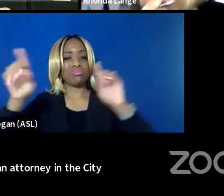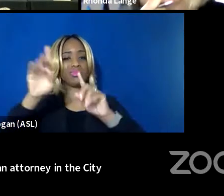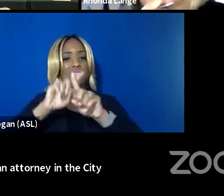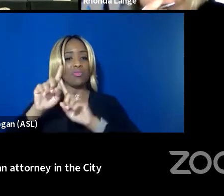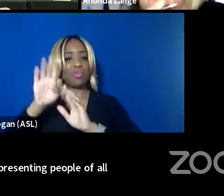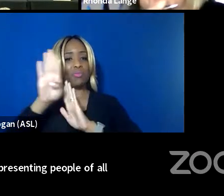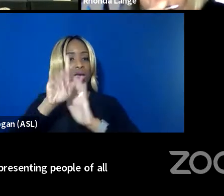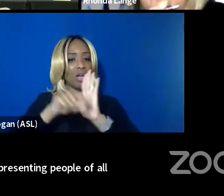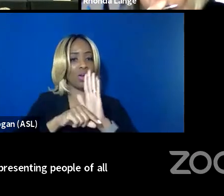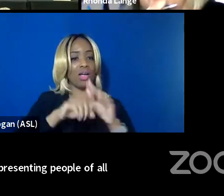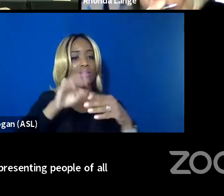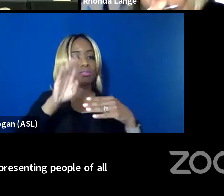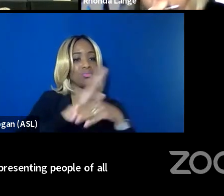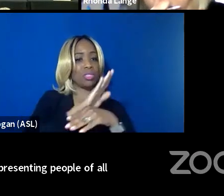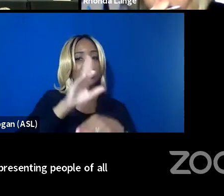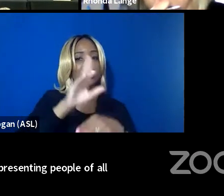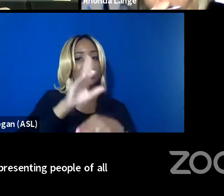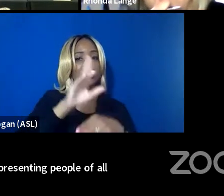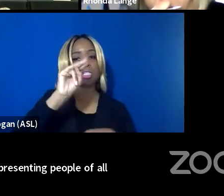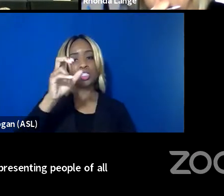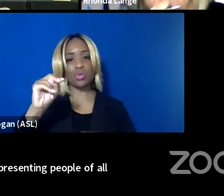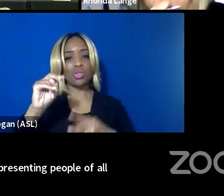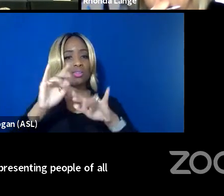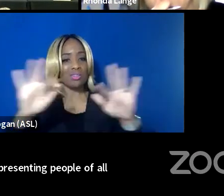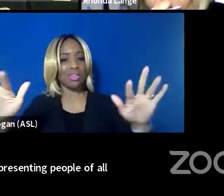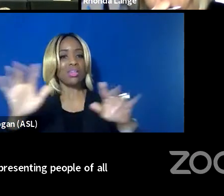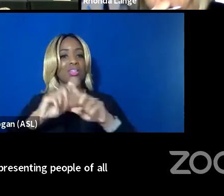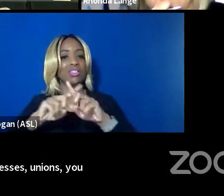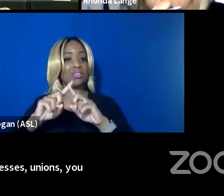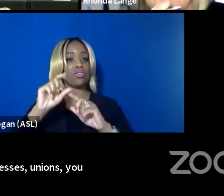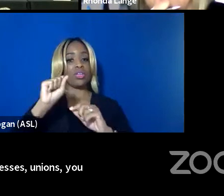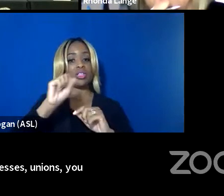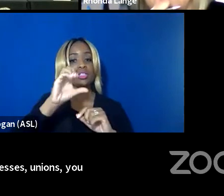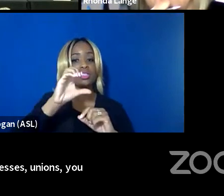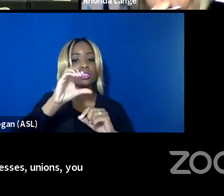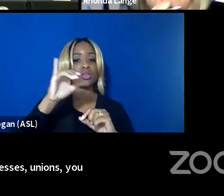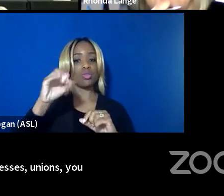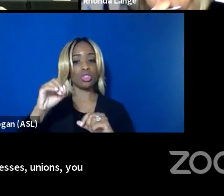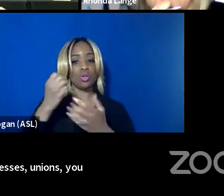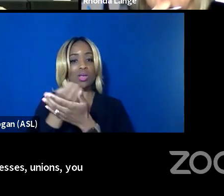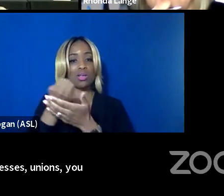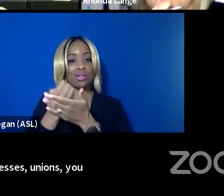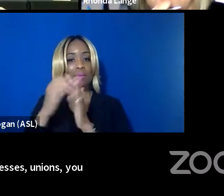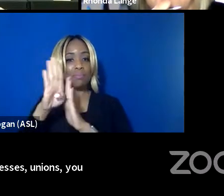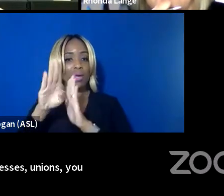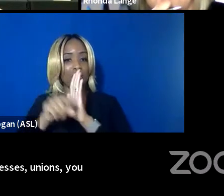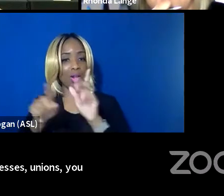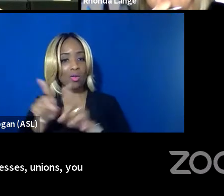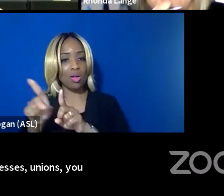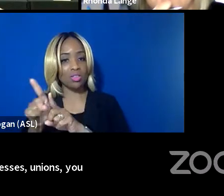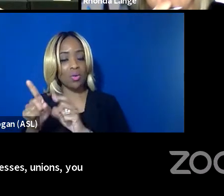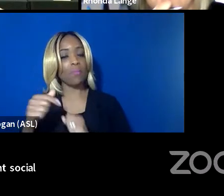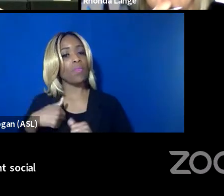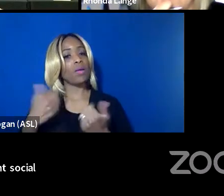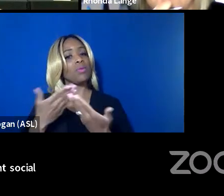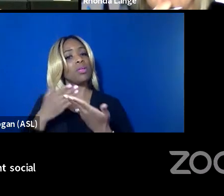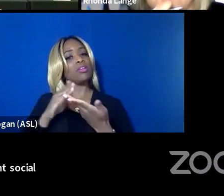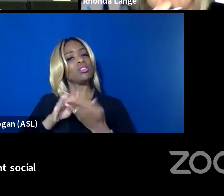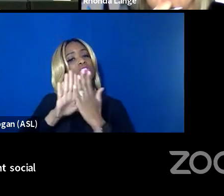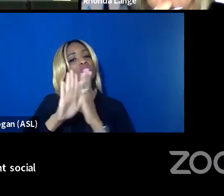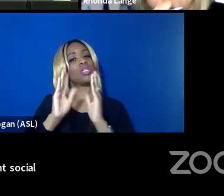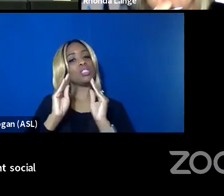businesses, unions, you name it, all different socioeconomic backgrounds as well. And I'm here to address more of